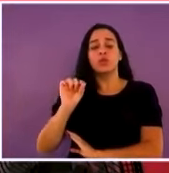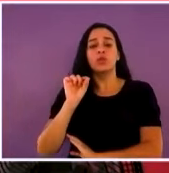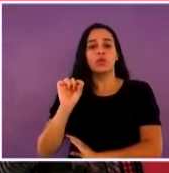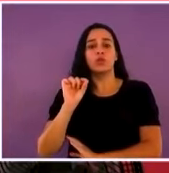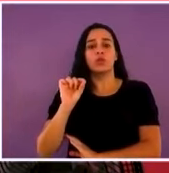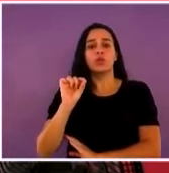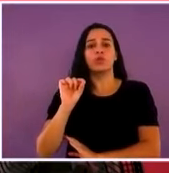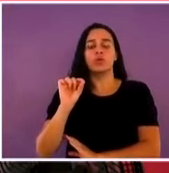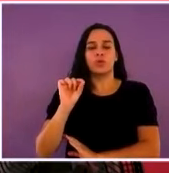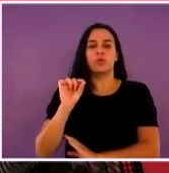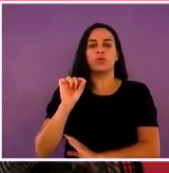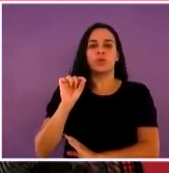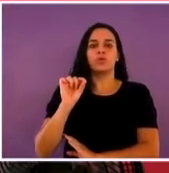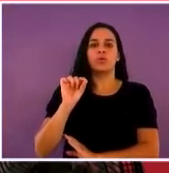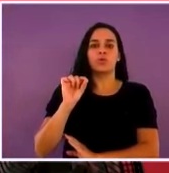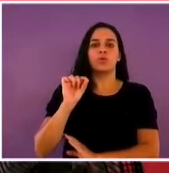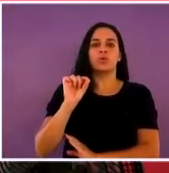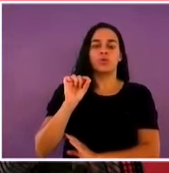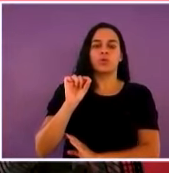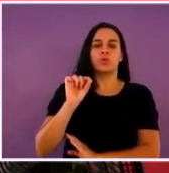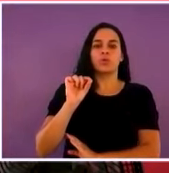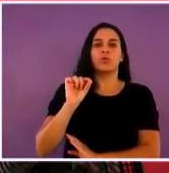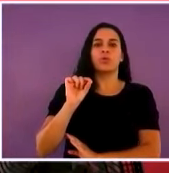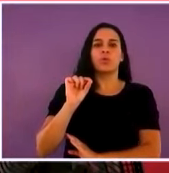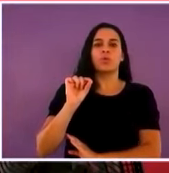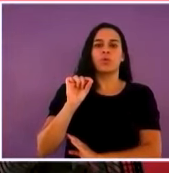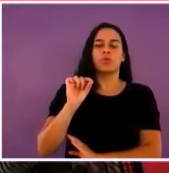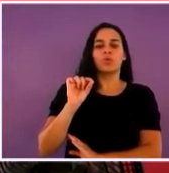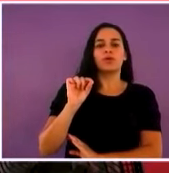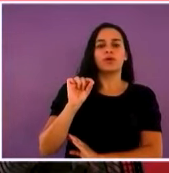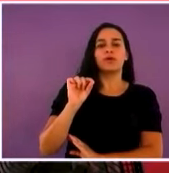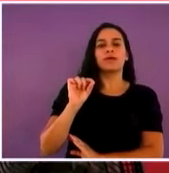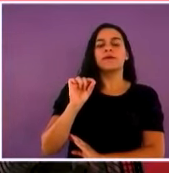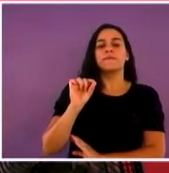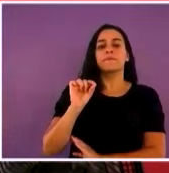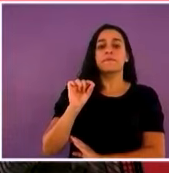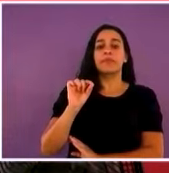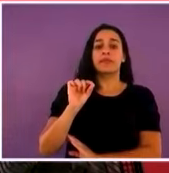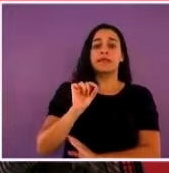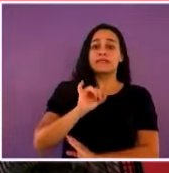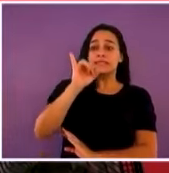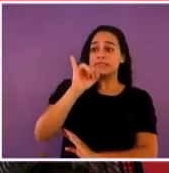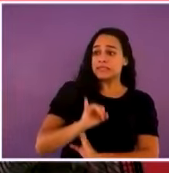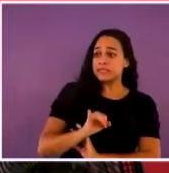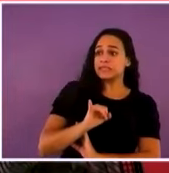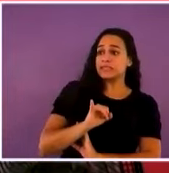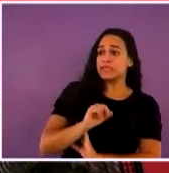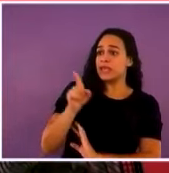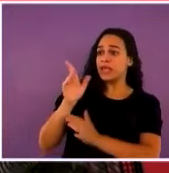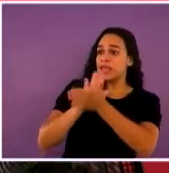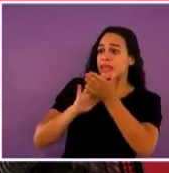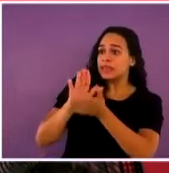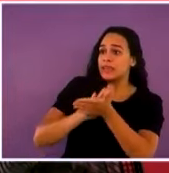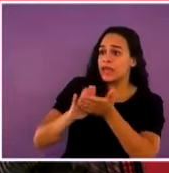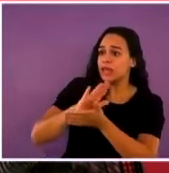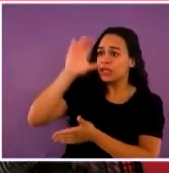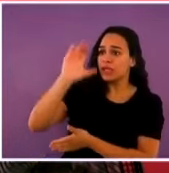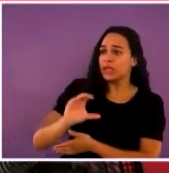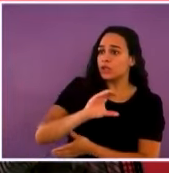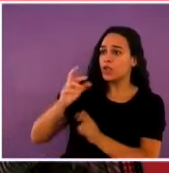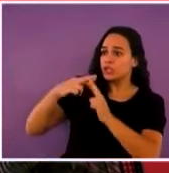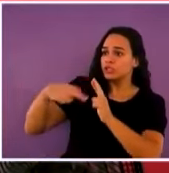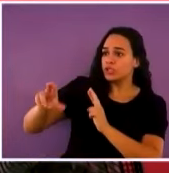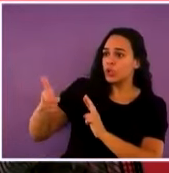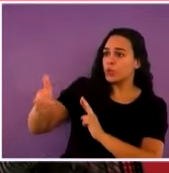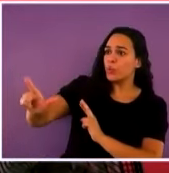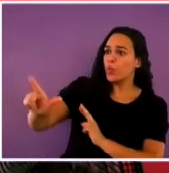Christians as already united. Considera os cristãos não católicos como já unidos. Can we go next, please?